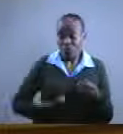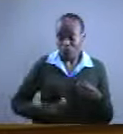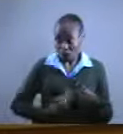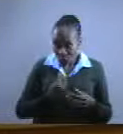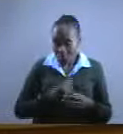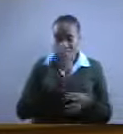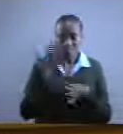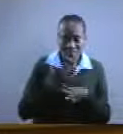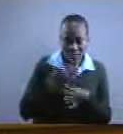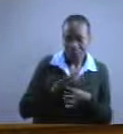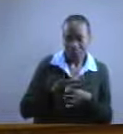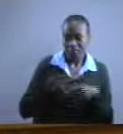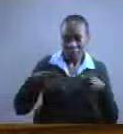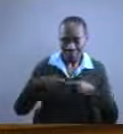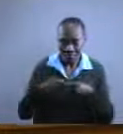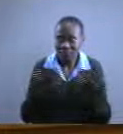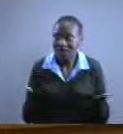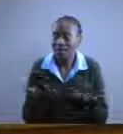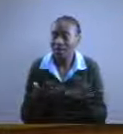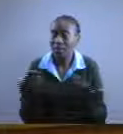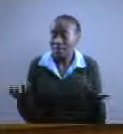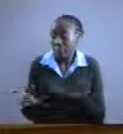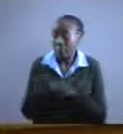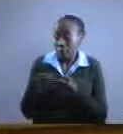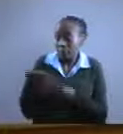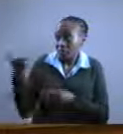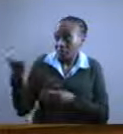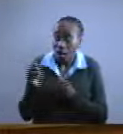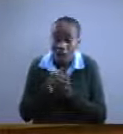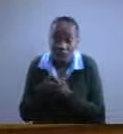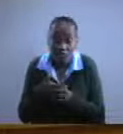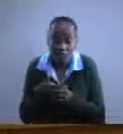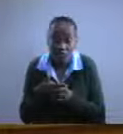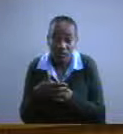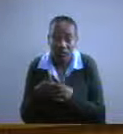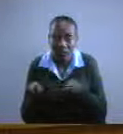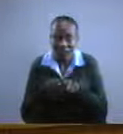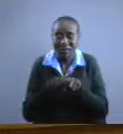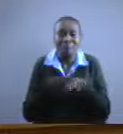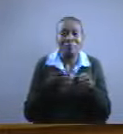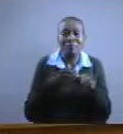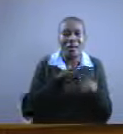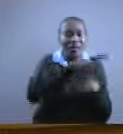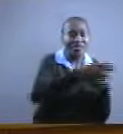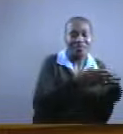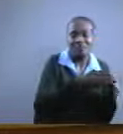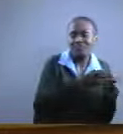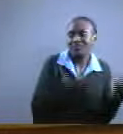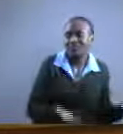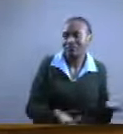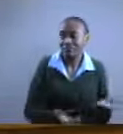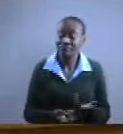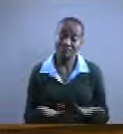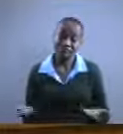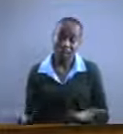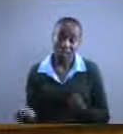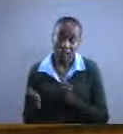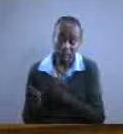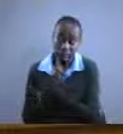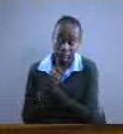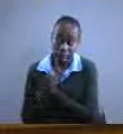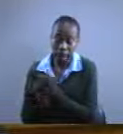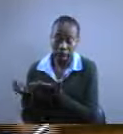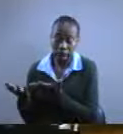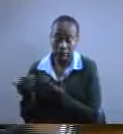deliberately doesn't mention the youth wage subsidy. Perhaps the Honourable Minister is hiding with Honourable Manamela. Because, Honourable Deputy Speaker, the real